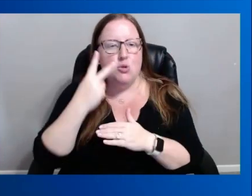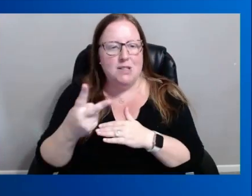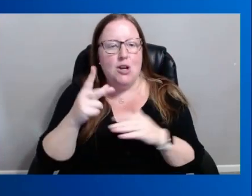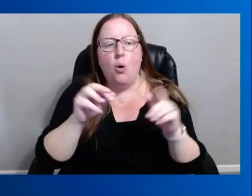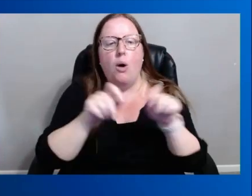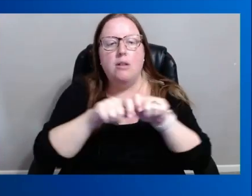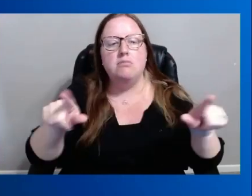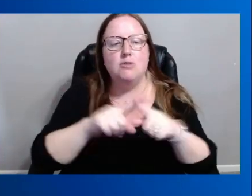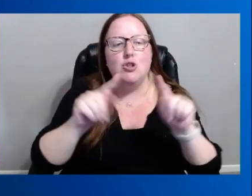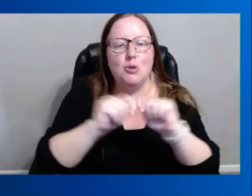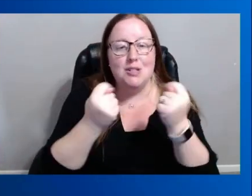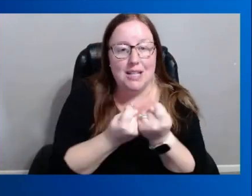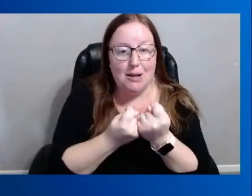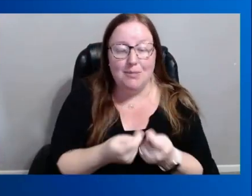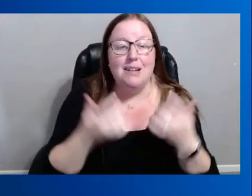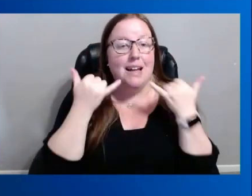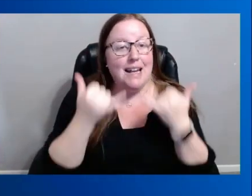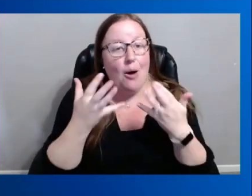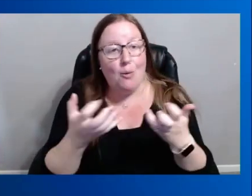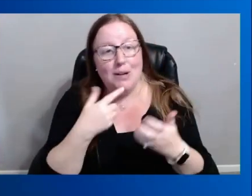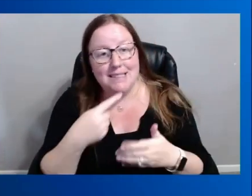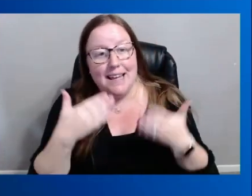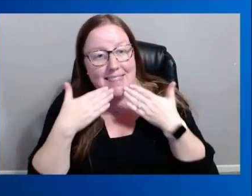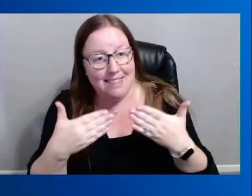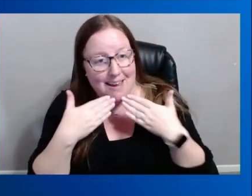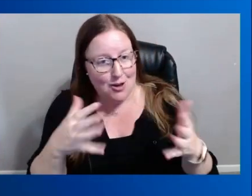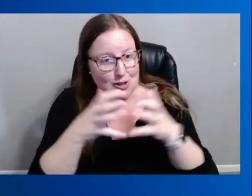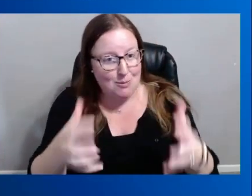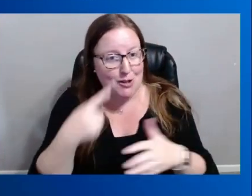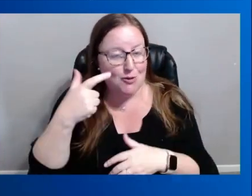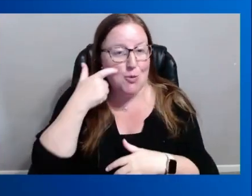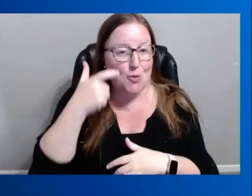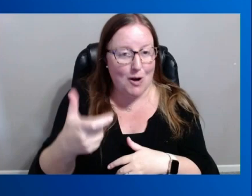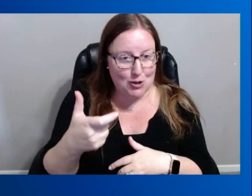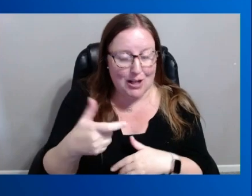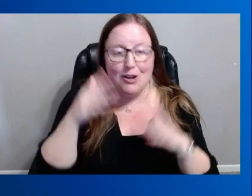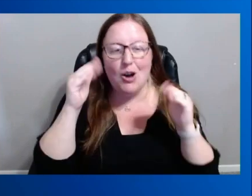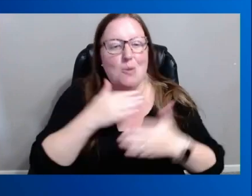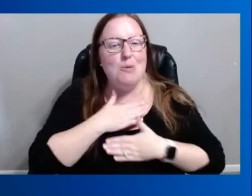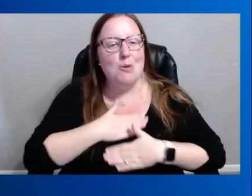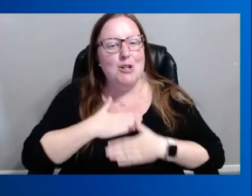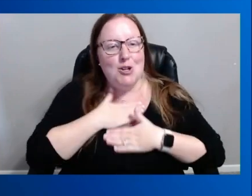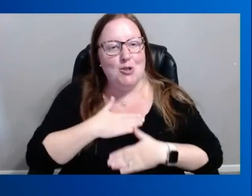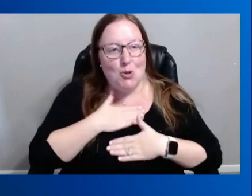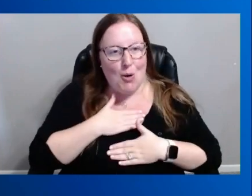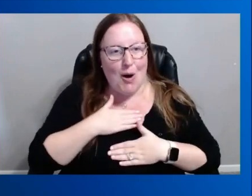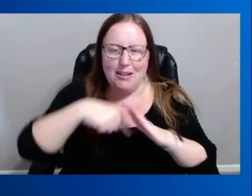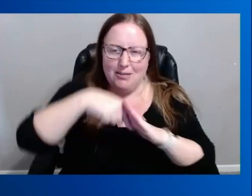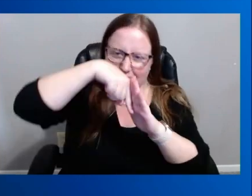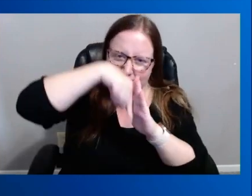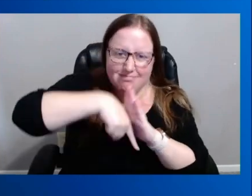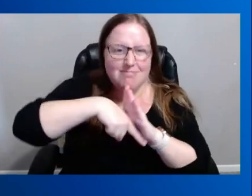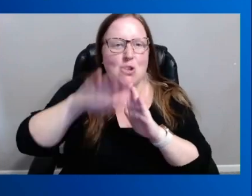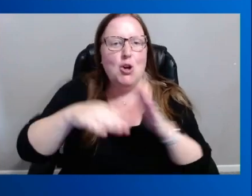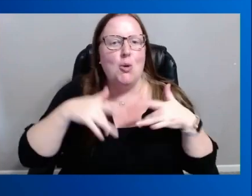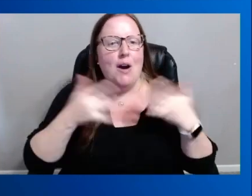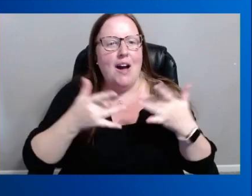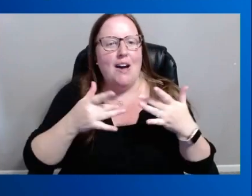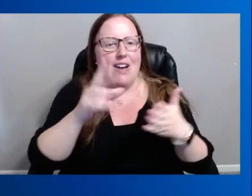with that, I want to say thank you very much for watching. I hope you enjoyed the session and dive deep inside your event designs, and that